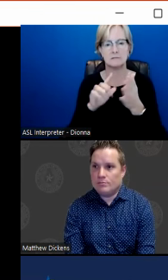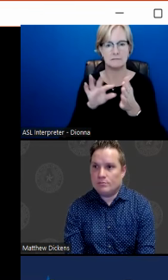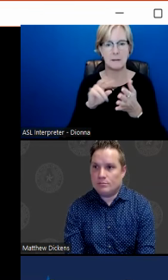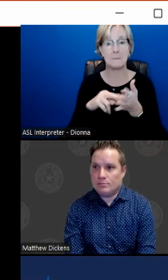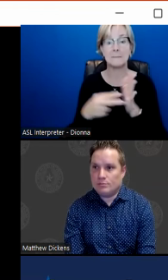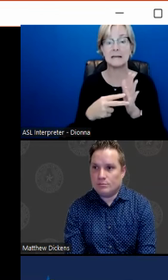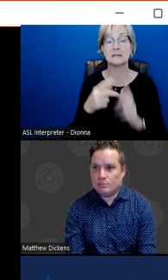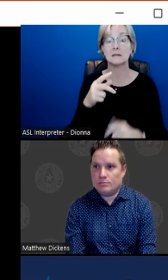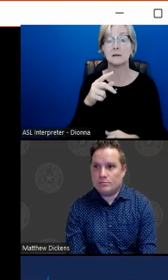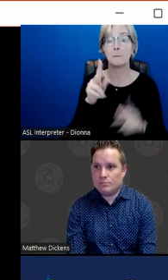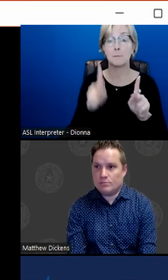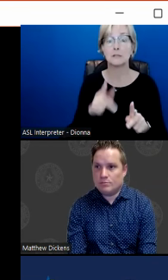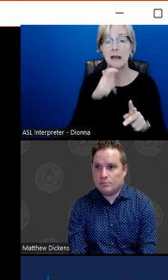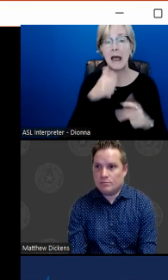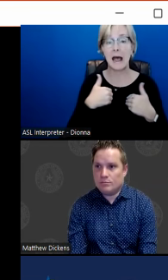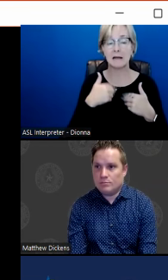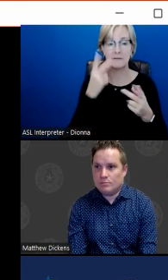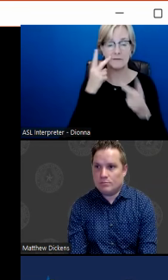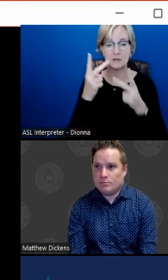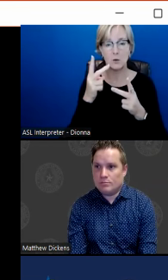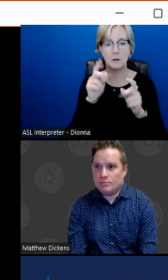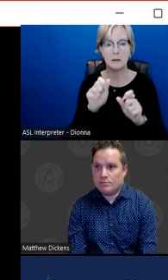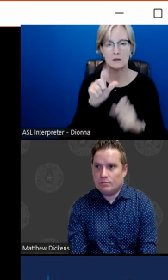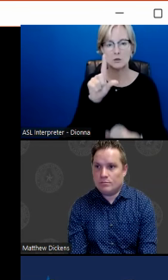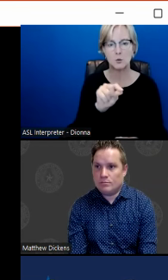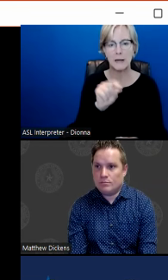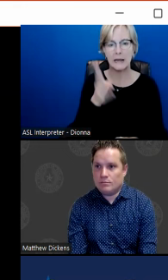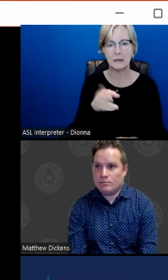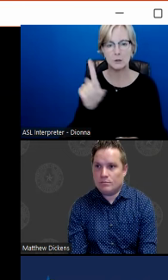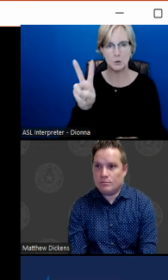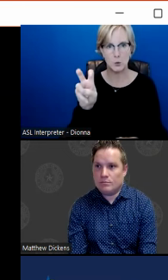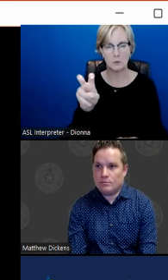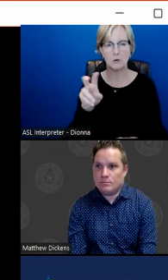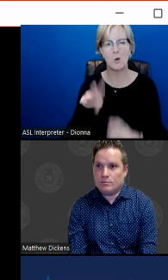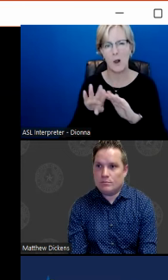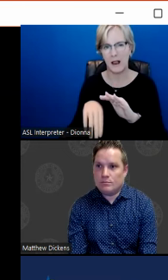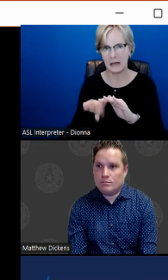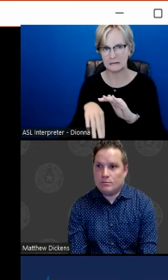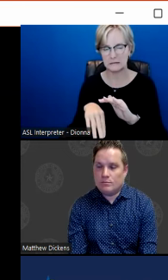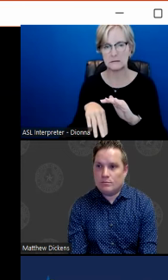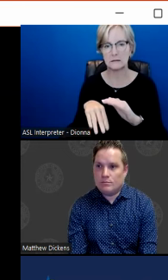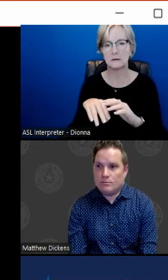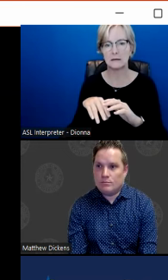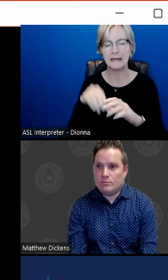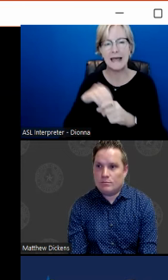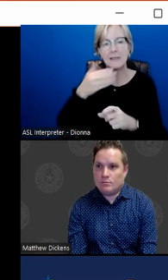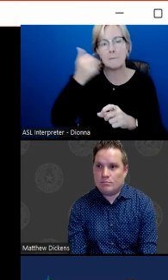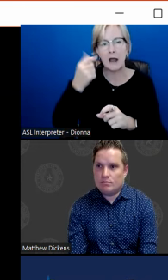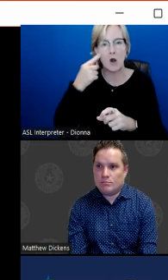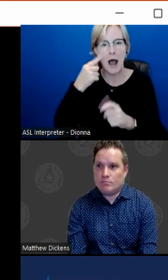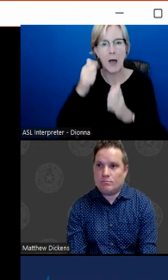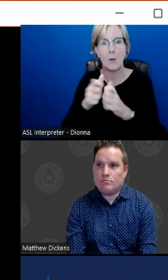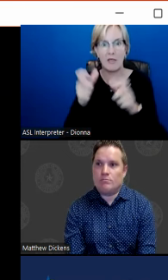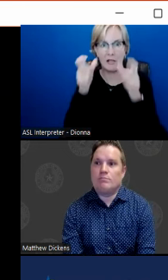which a person has visual acuity of 20/200 or less in the better eye with correcting